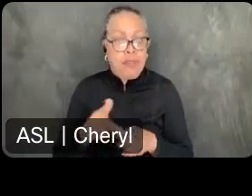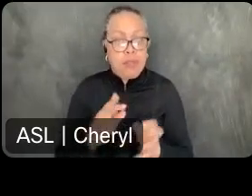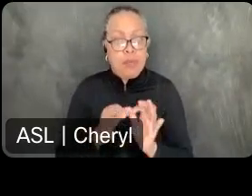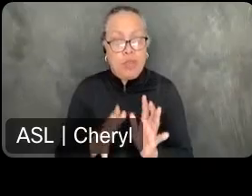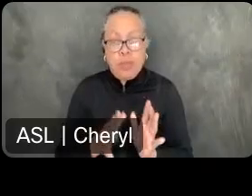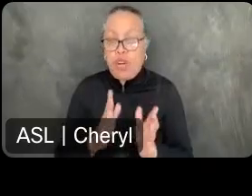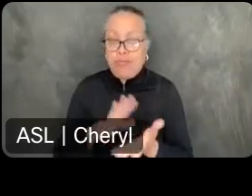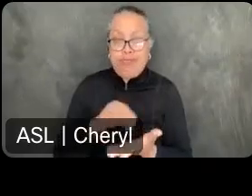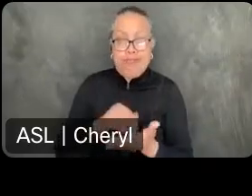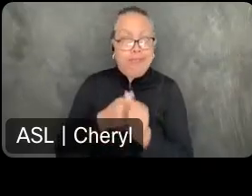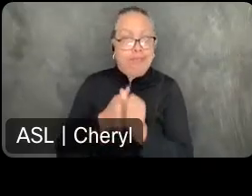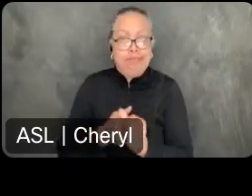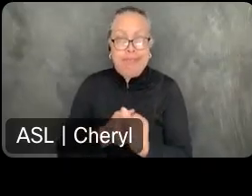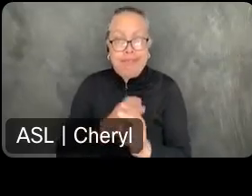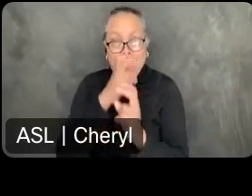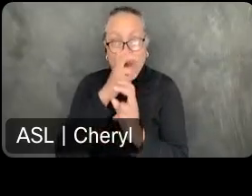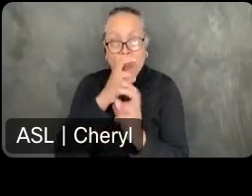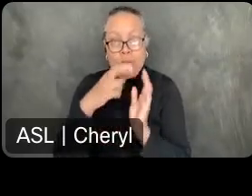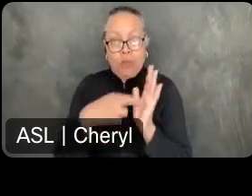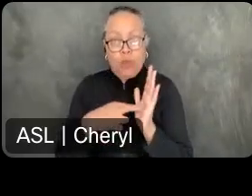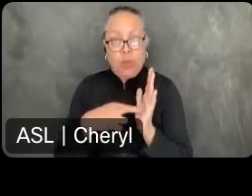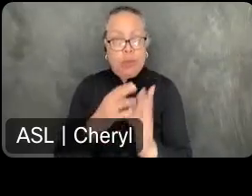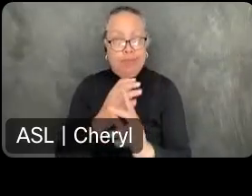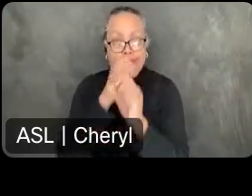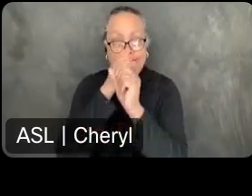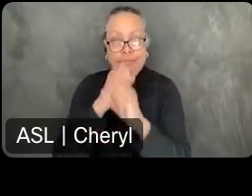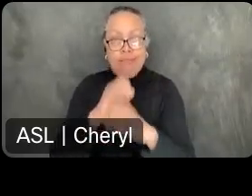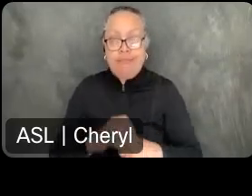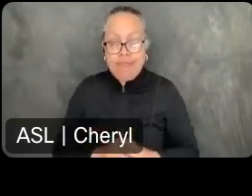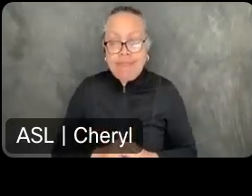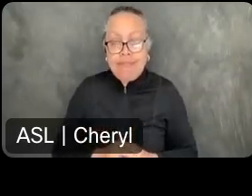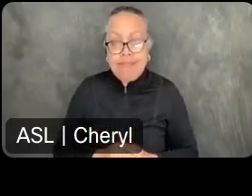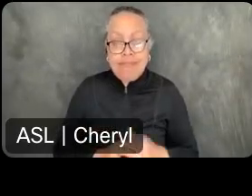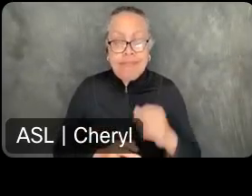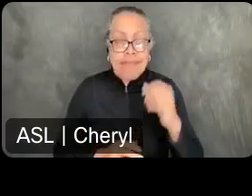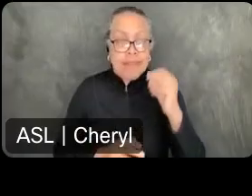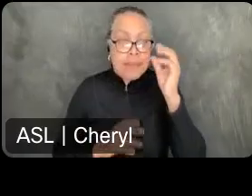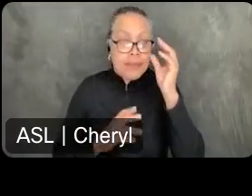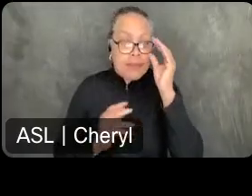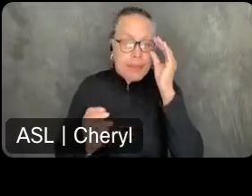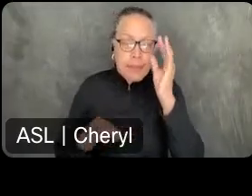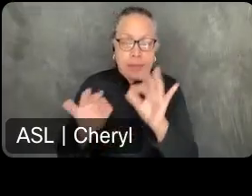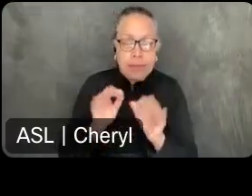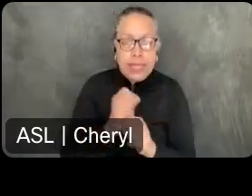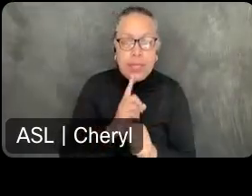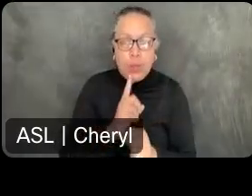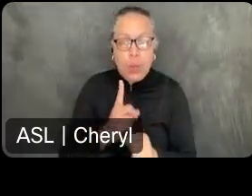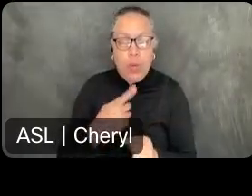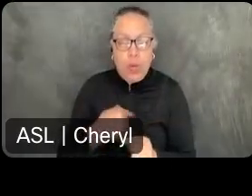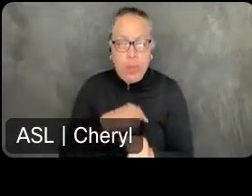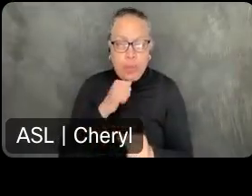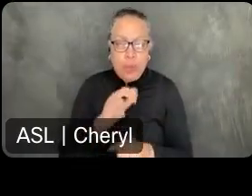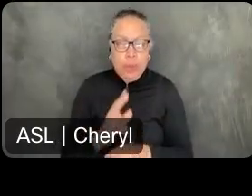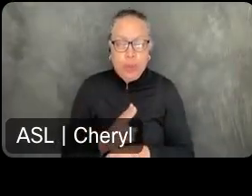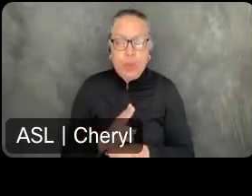and beholden to. And we want to make sure also that we aren't using,